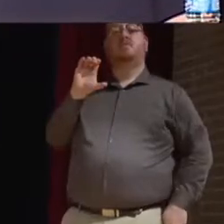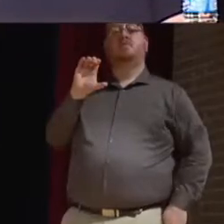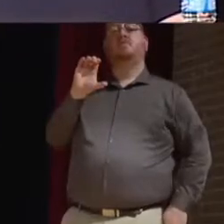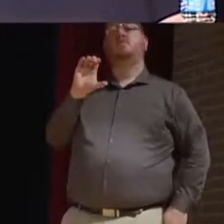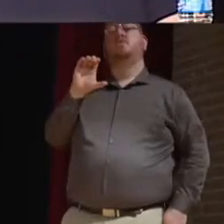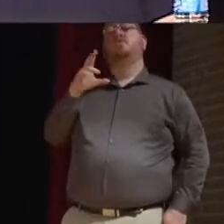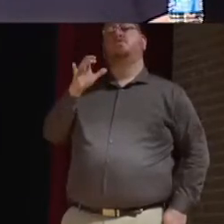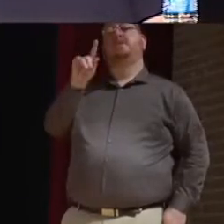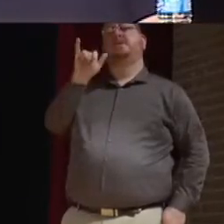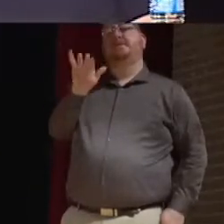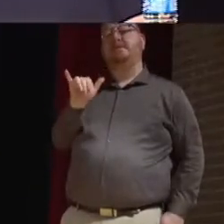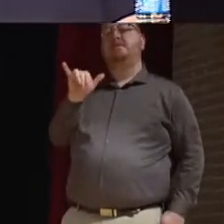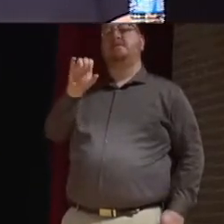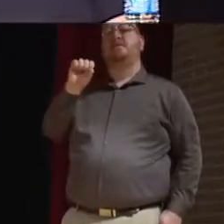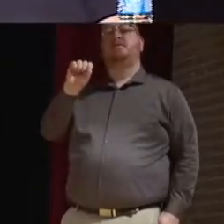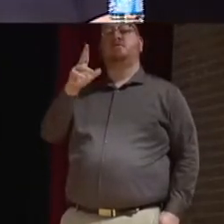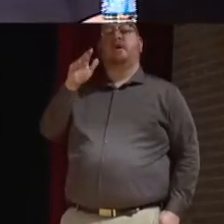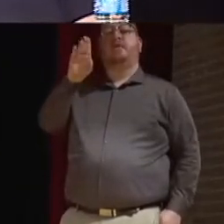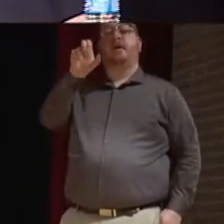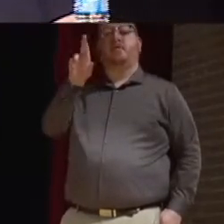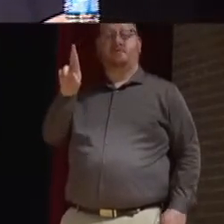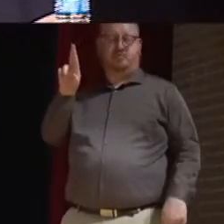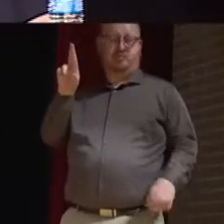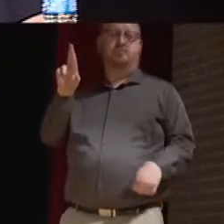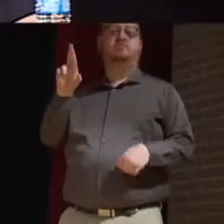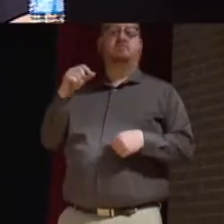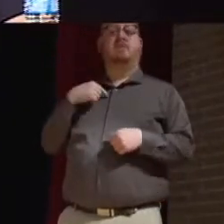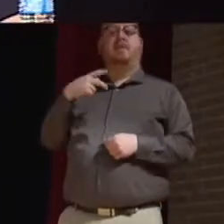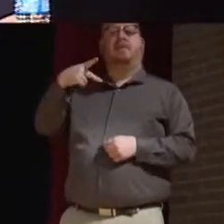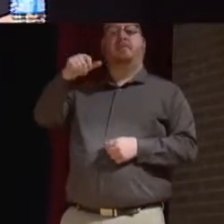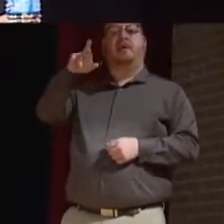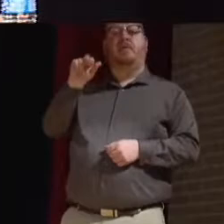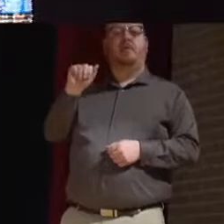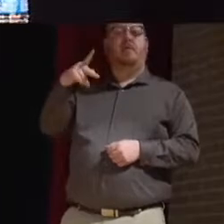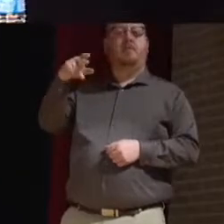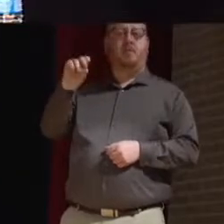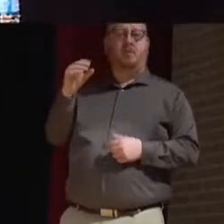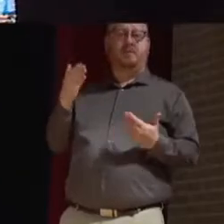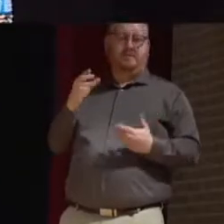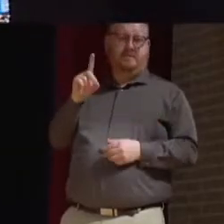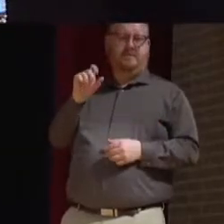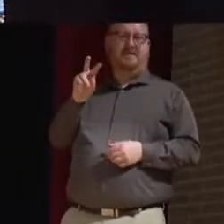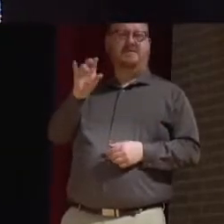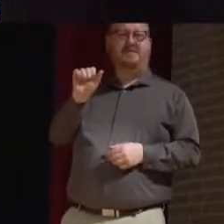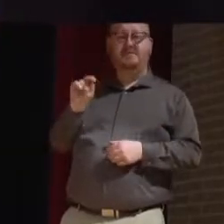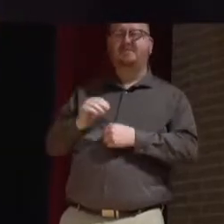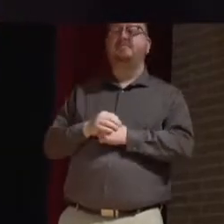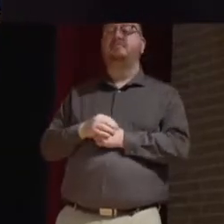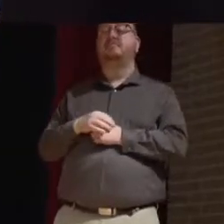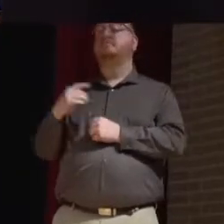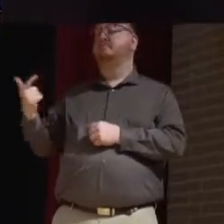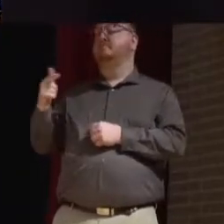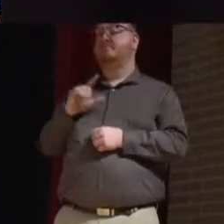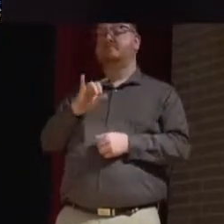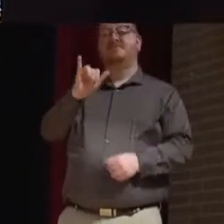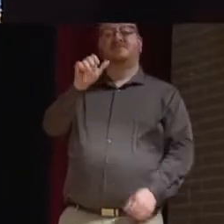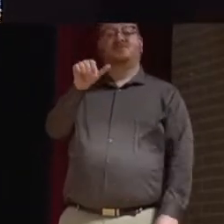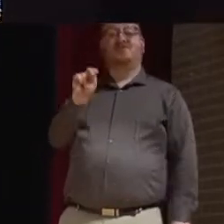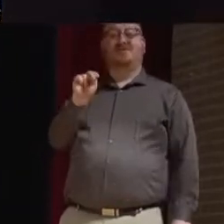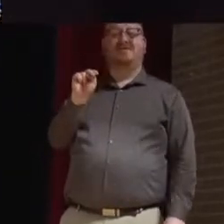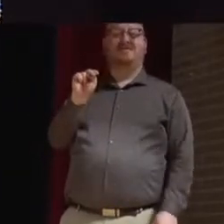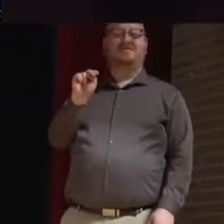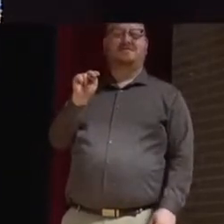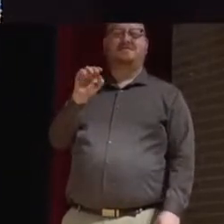from Davison, and I'm also a paraprofessional for Davison. Hi, I'm Jason Schwabauer, Christy's